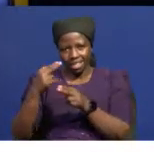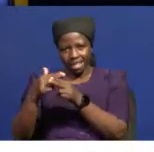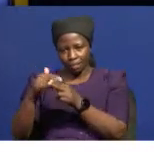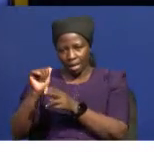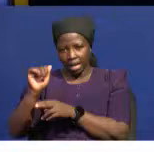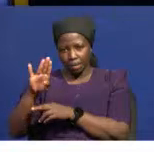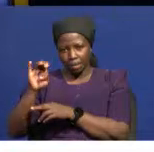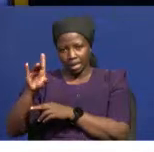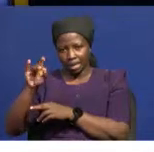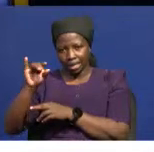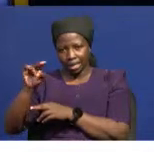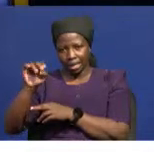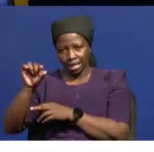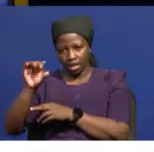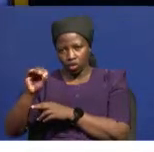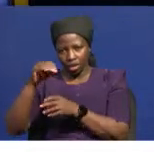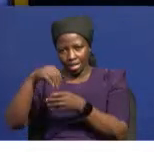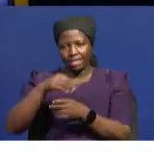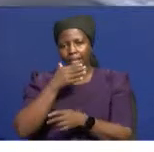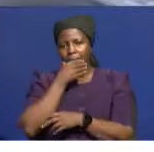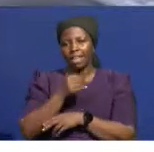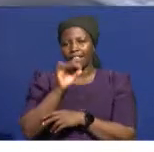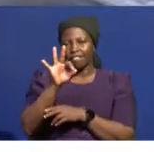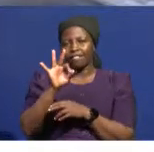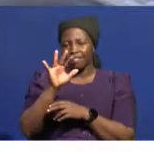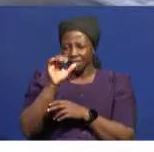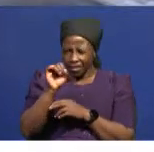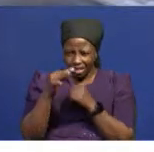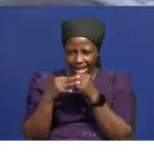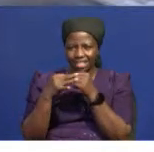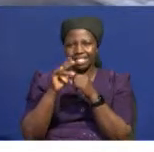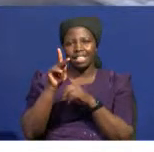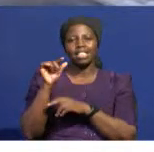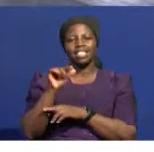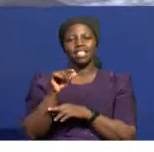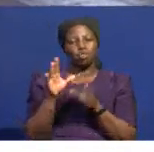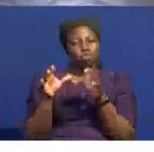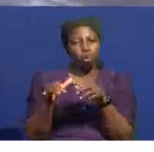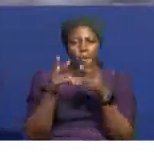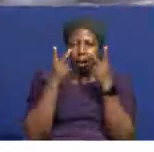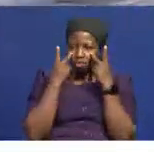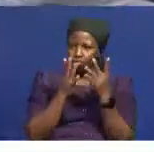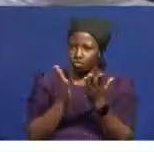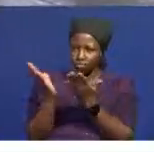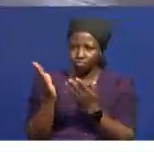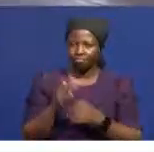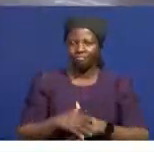men's 48-kilogram category. Let's take a look.